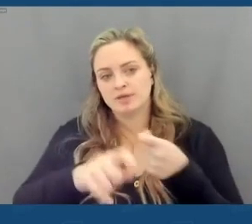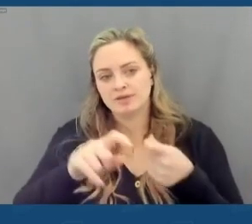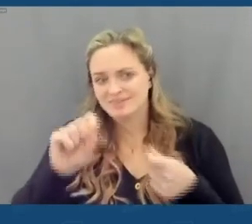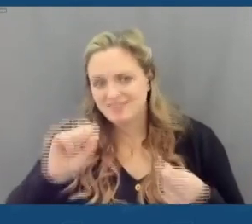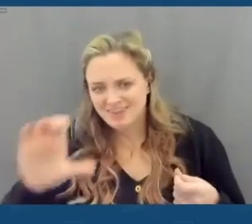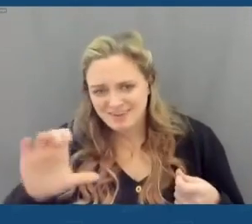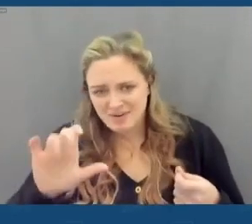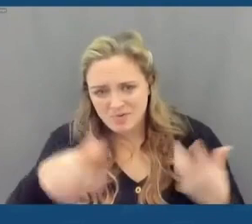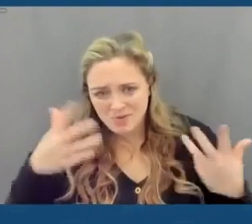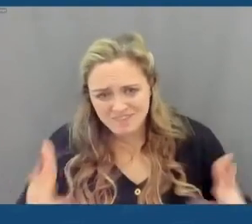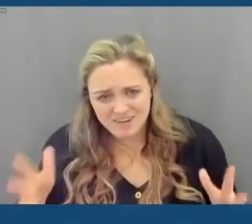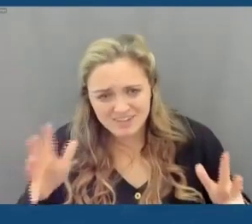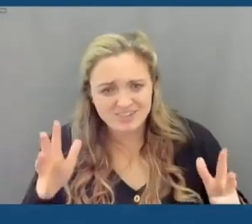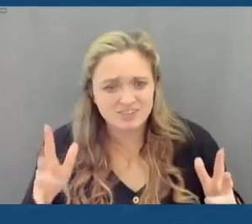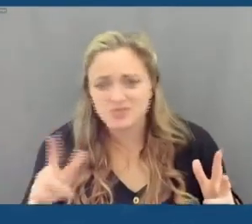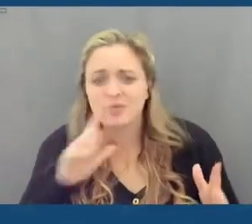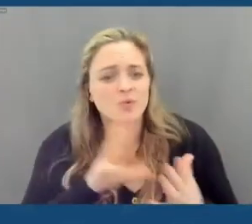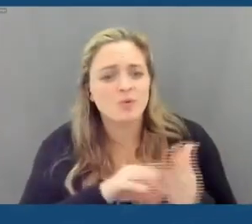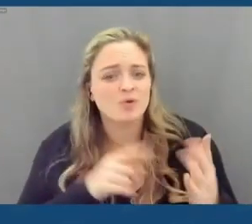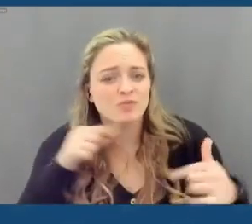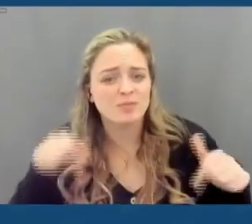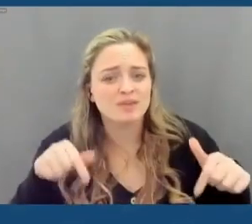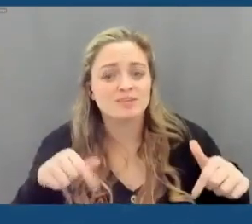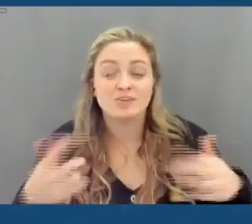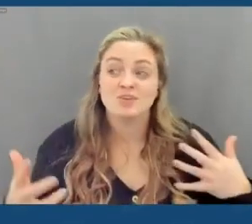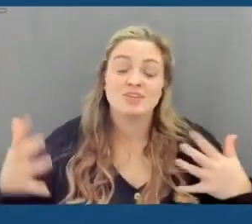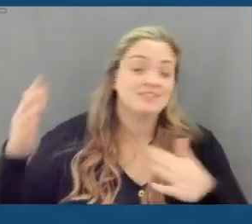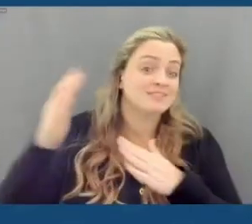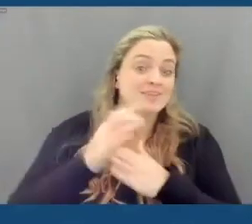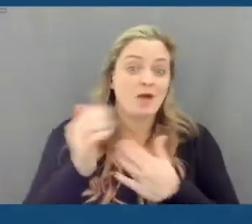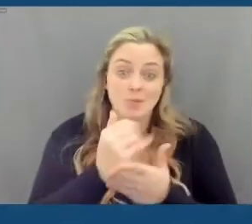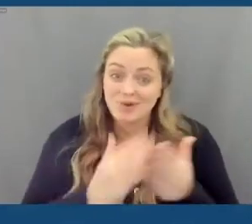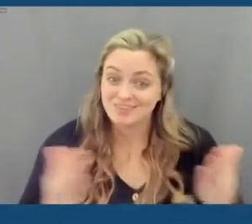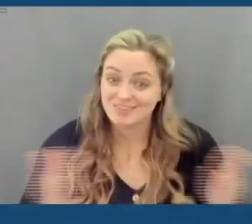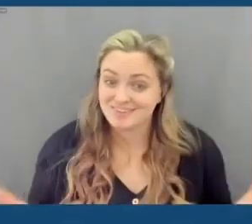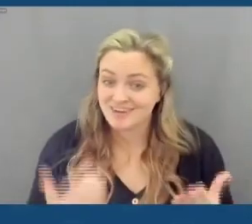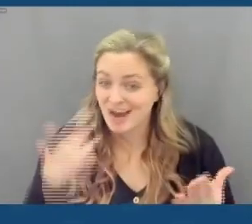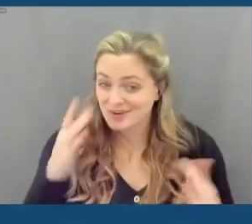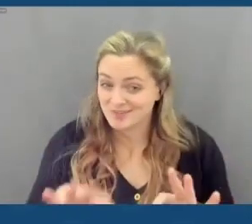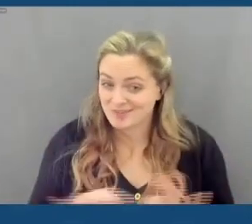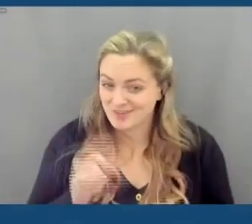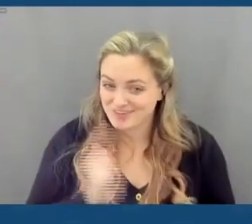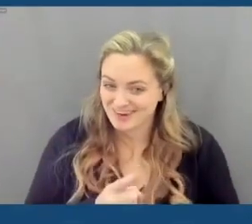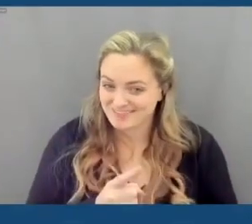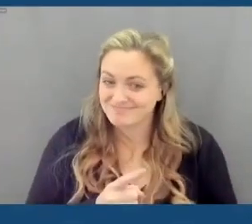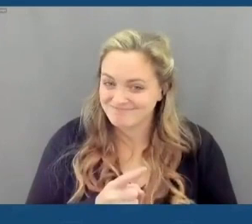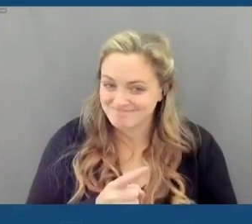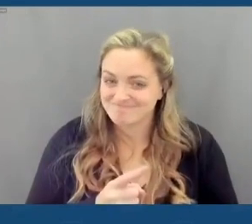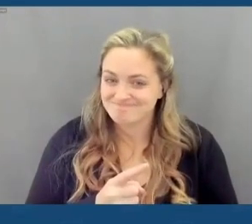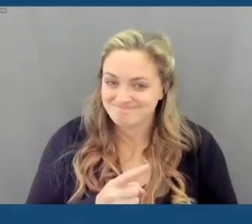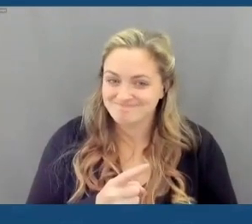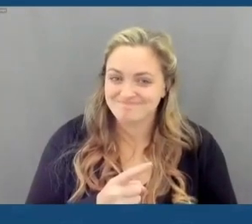Why are we here? You're one of the top winners here. I know I'm for you.